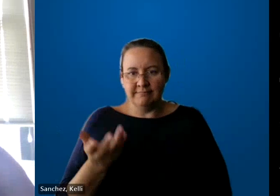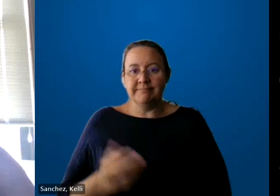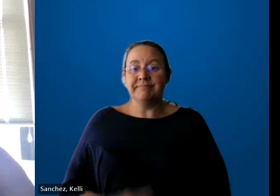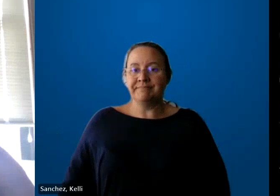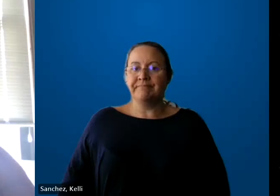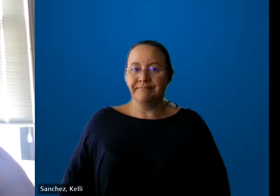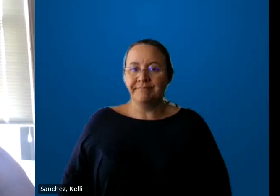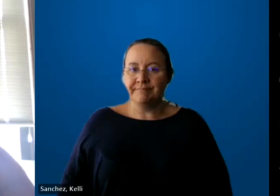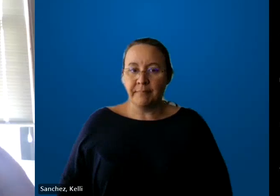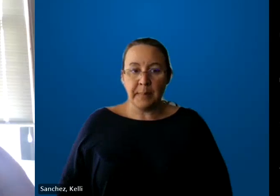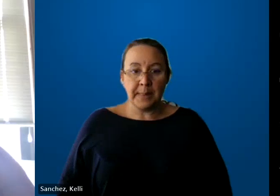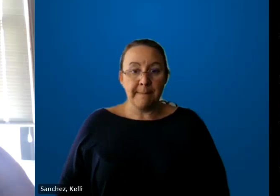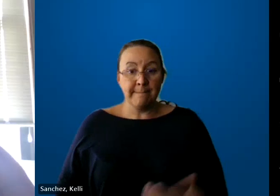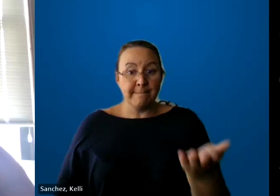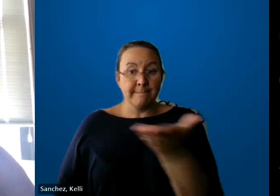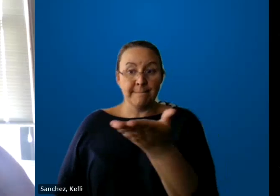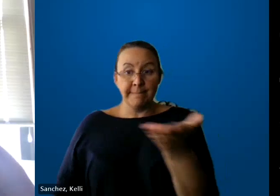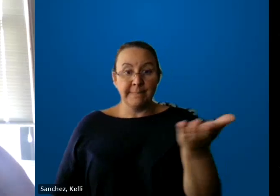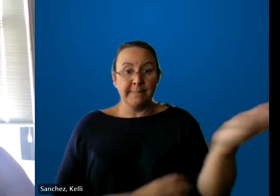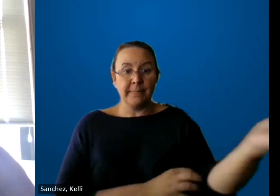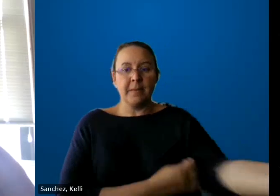Jada, Soraya, anything you want to add?